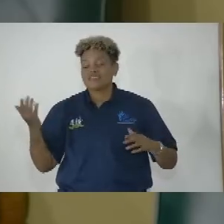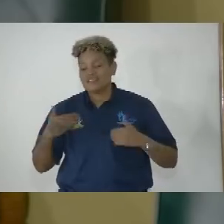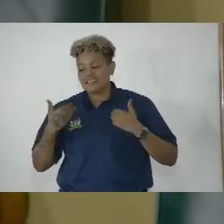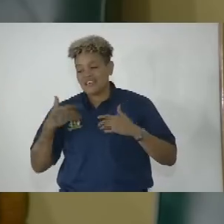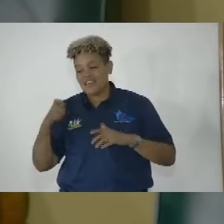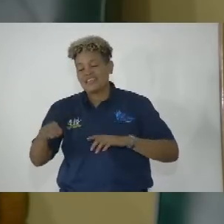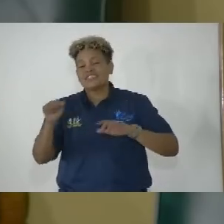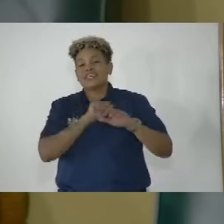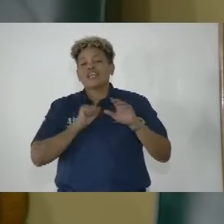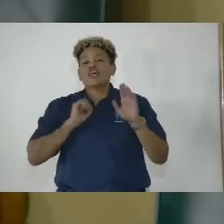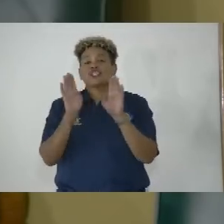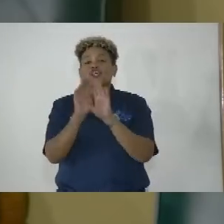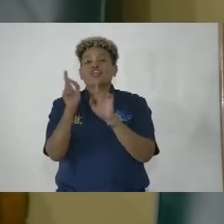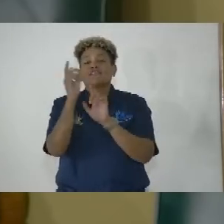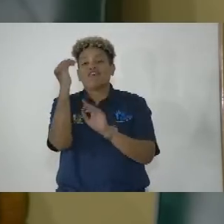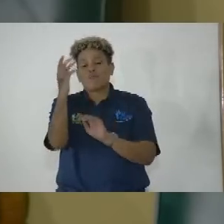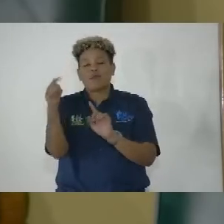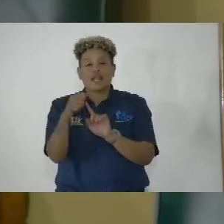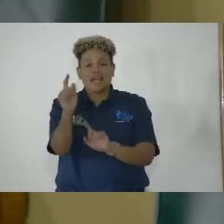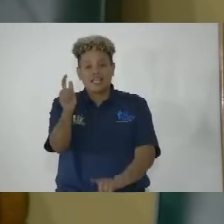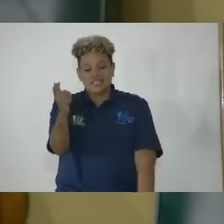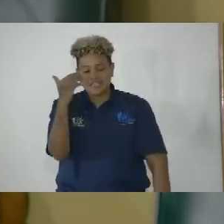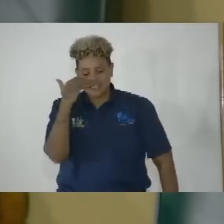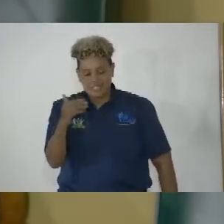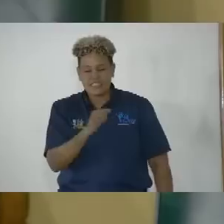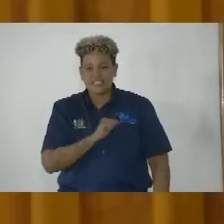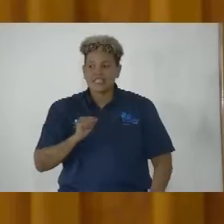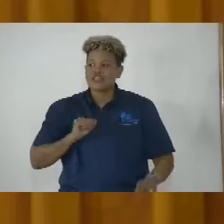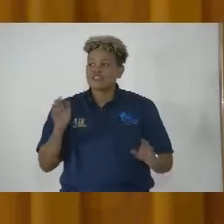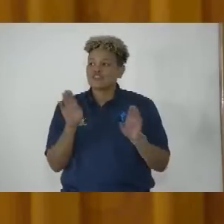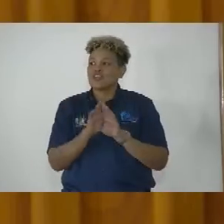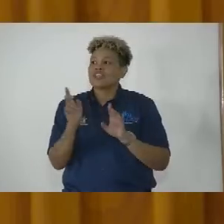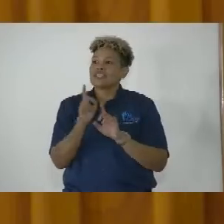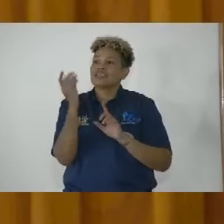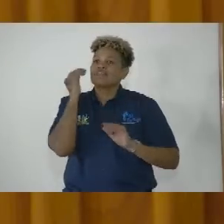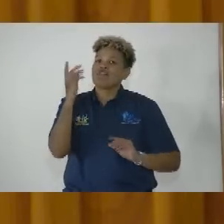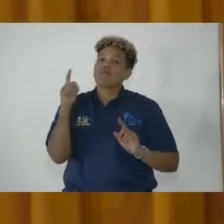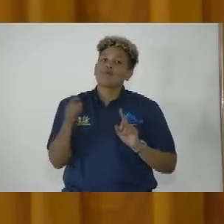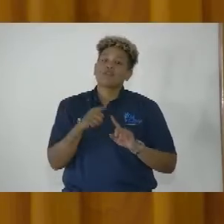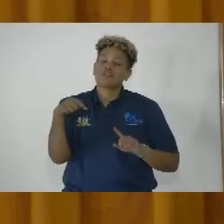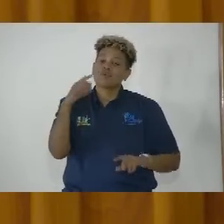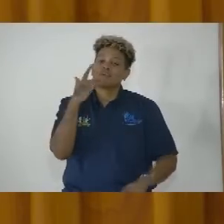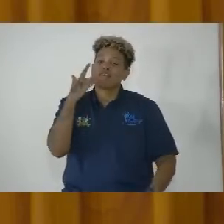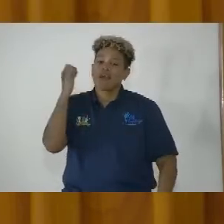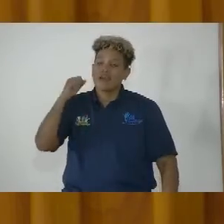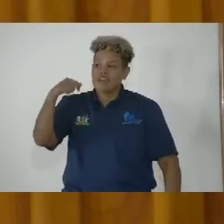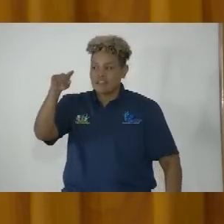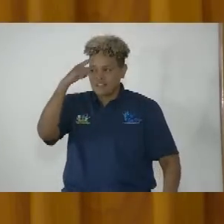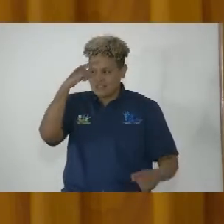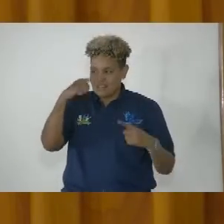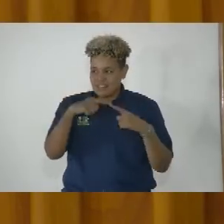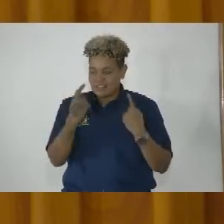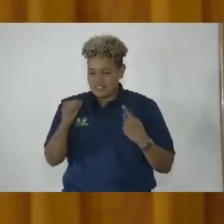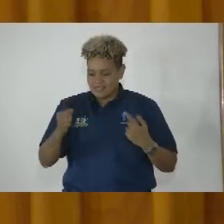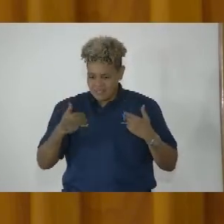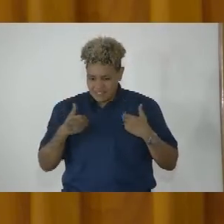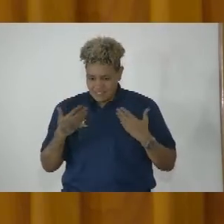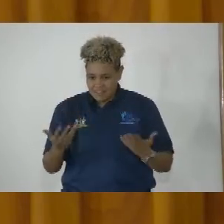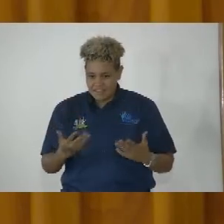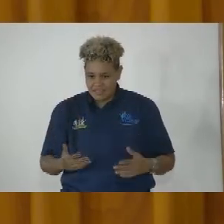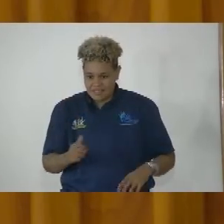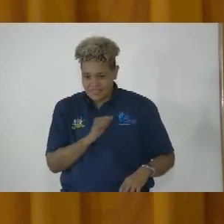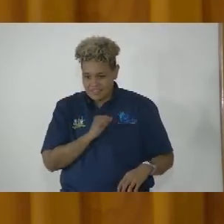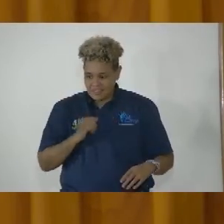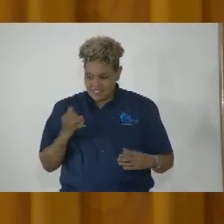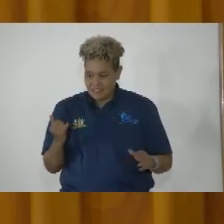ask that the Senate be adjourned for a date to be fixed. Thank you. The question is that the Senate be adjourned for a date to be fixed. Those in favor? Against? This Honorable